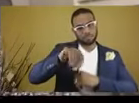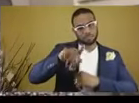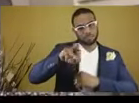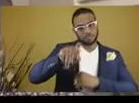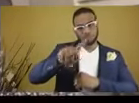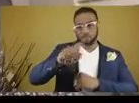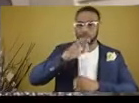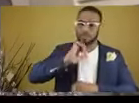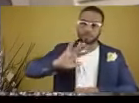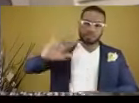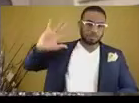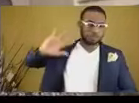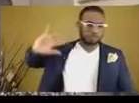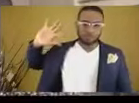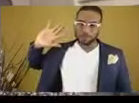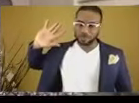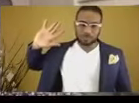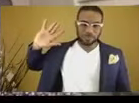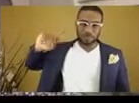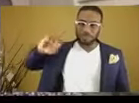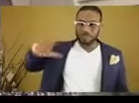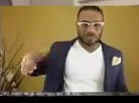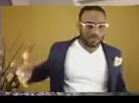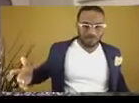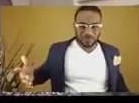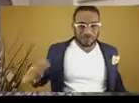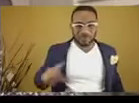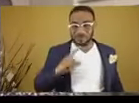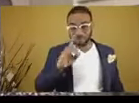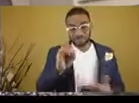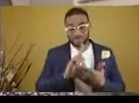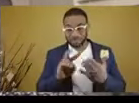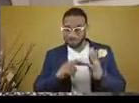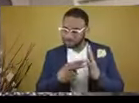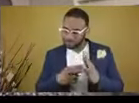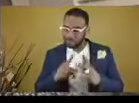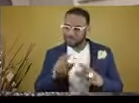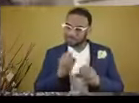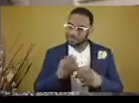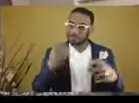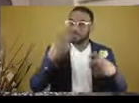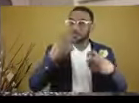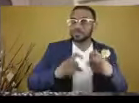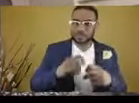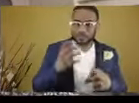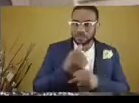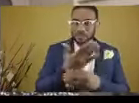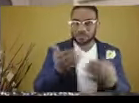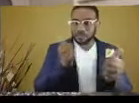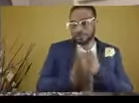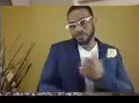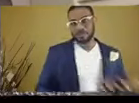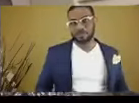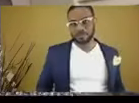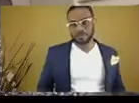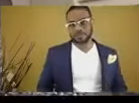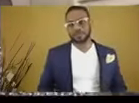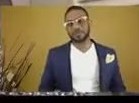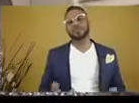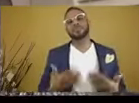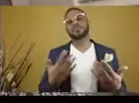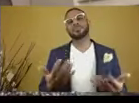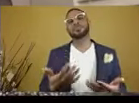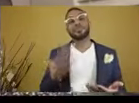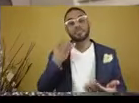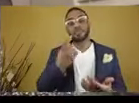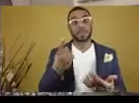antiquated tool that is designed to make it difficult to get anything done, right? That if